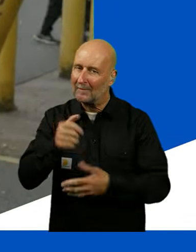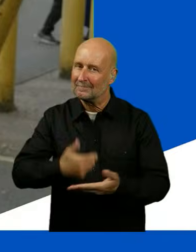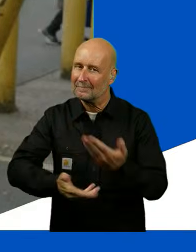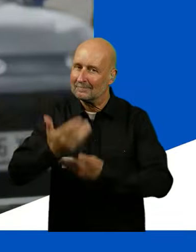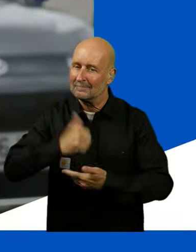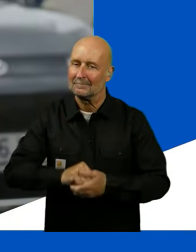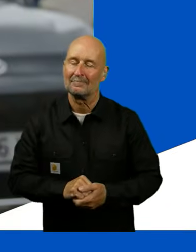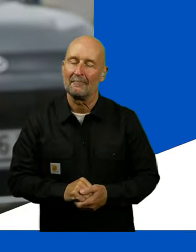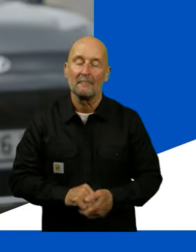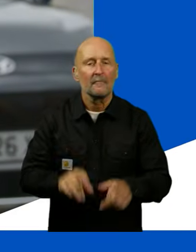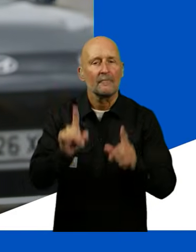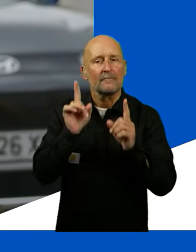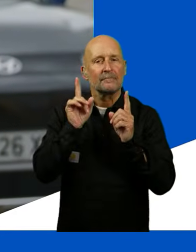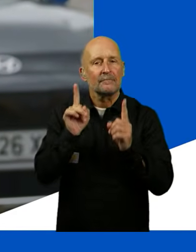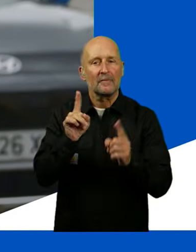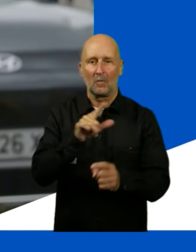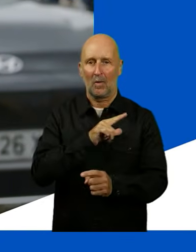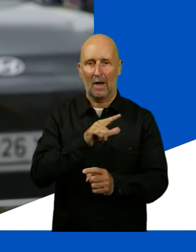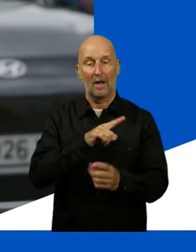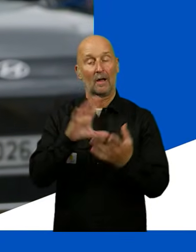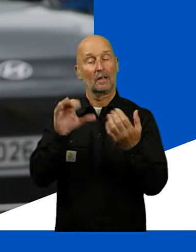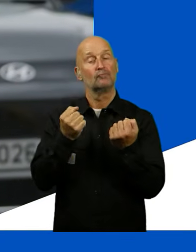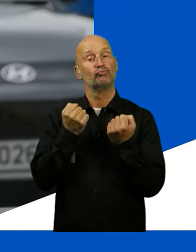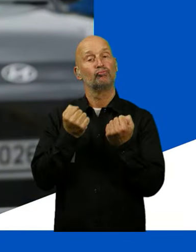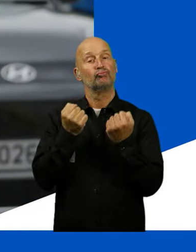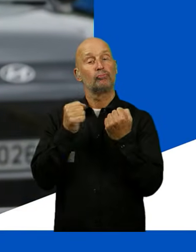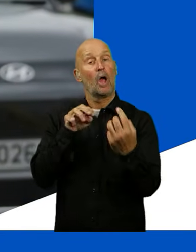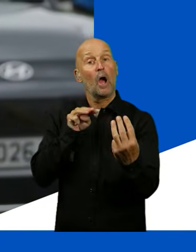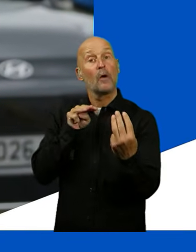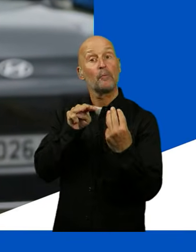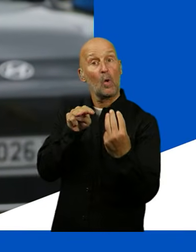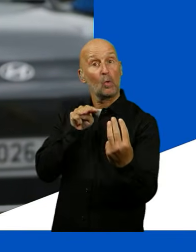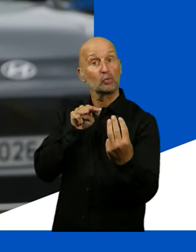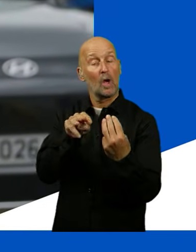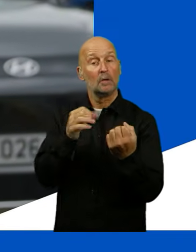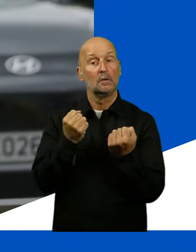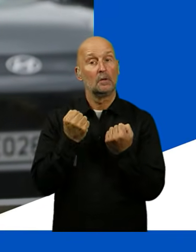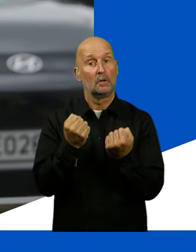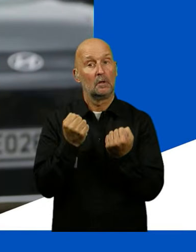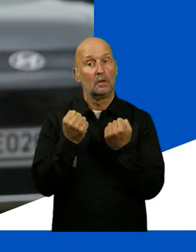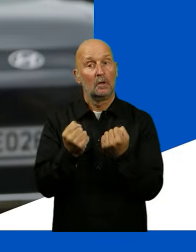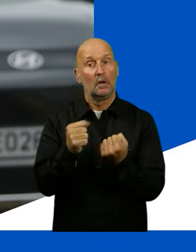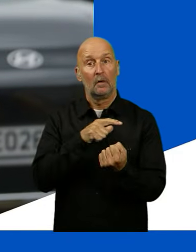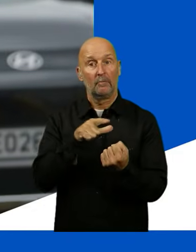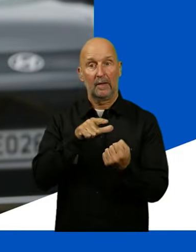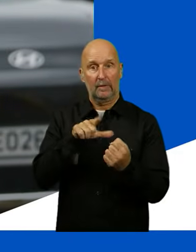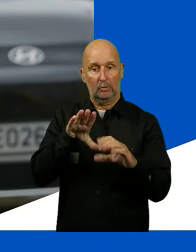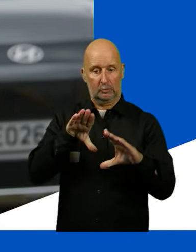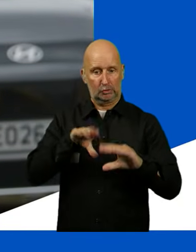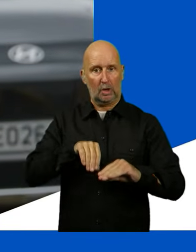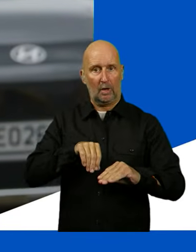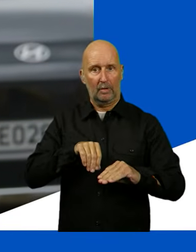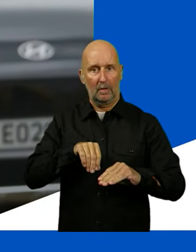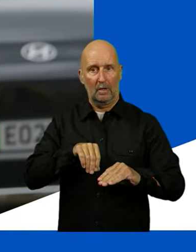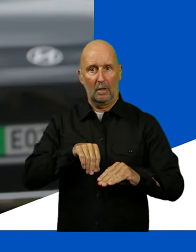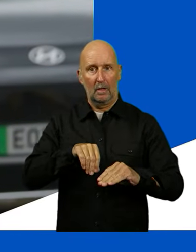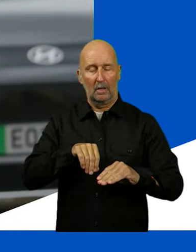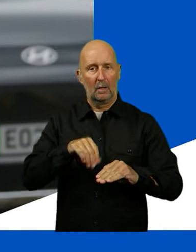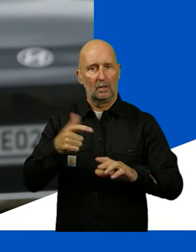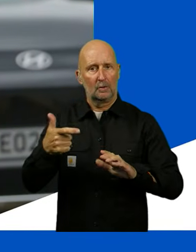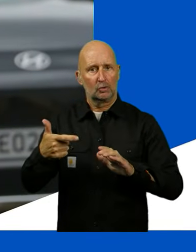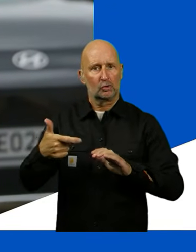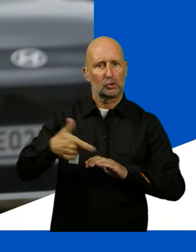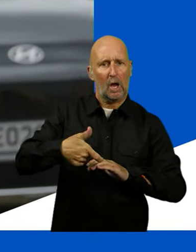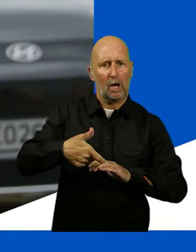Just about in case I'm like driving on the motorway and all of a sudden it stops. Where am I going to find a charging